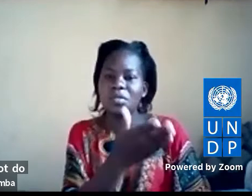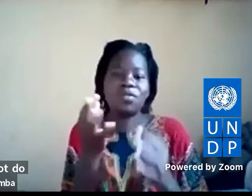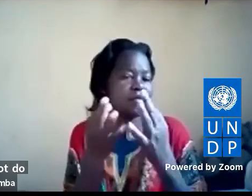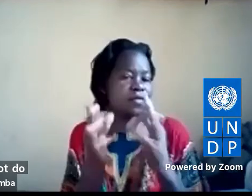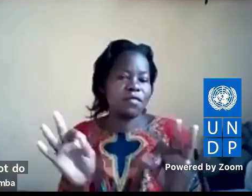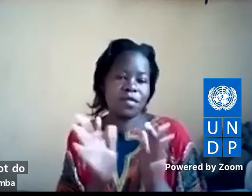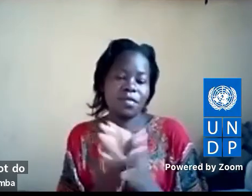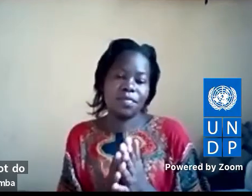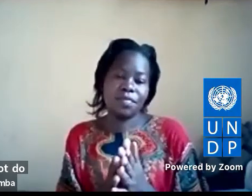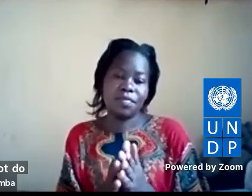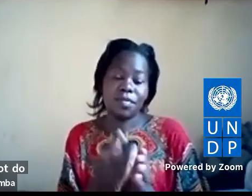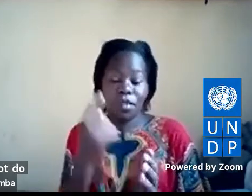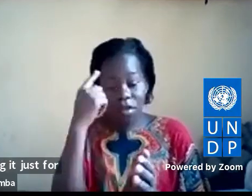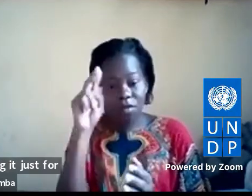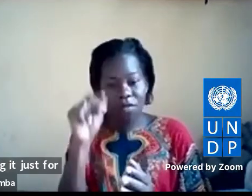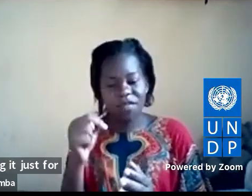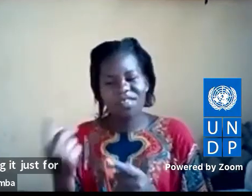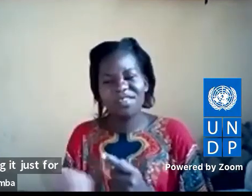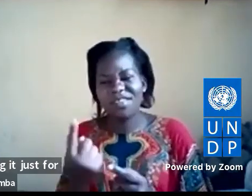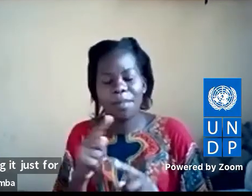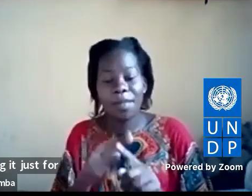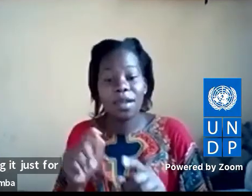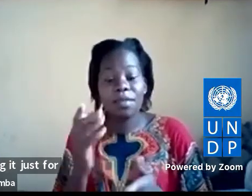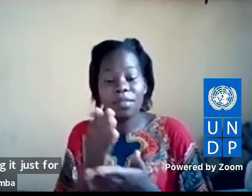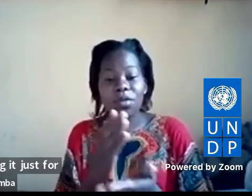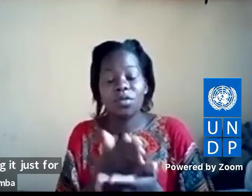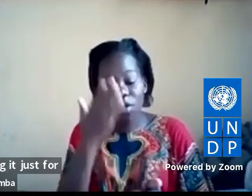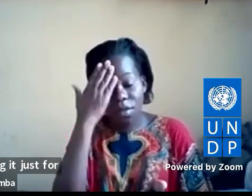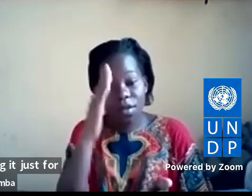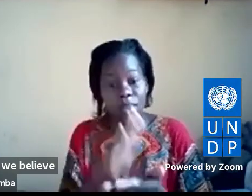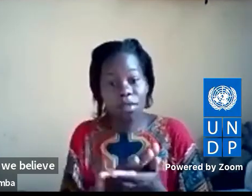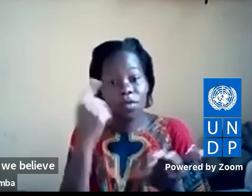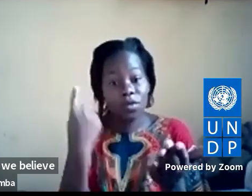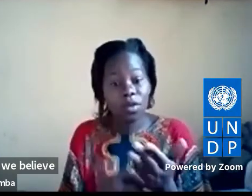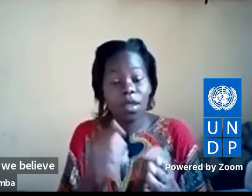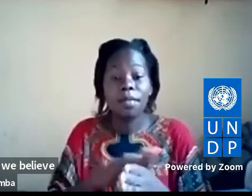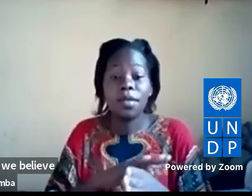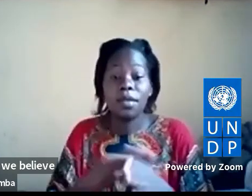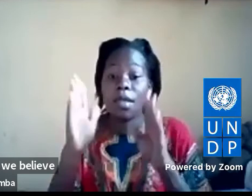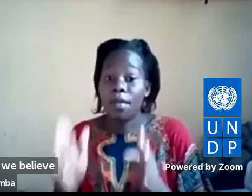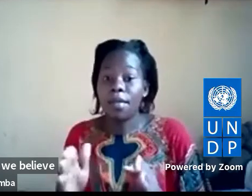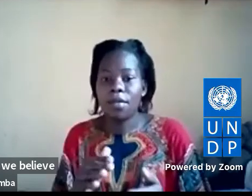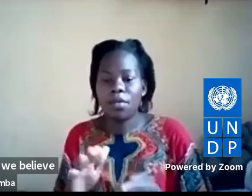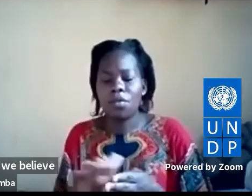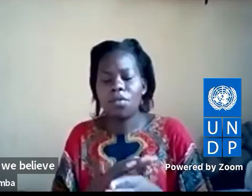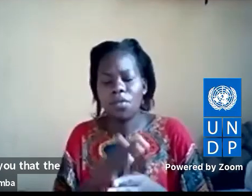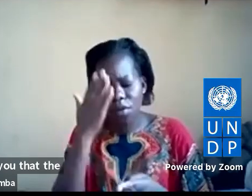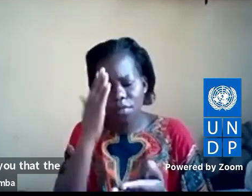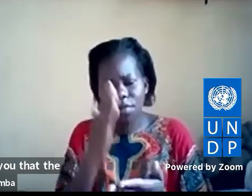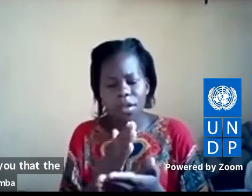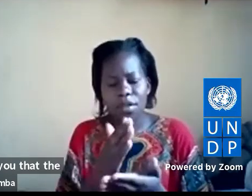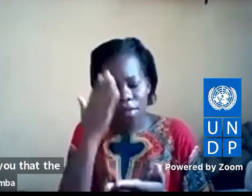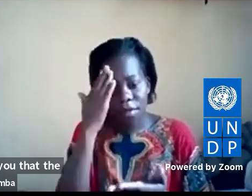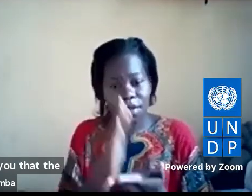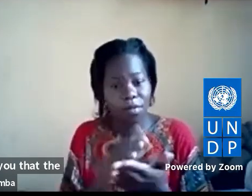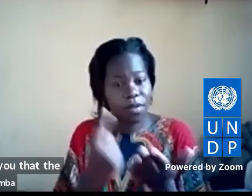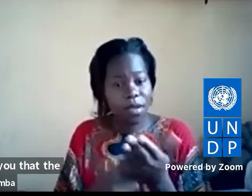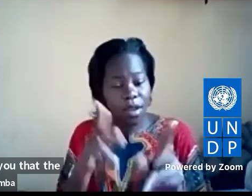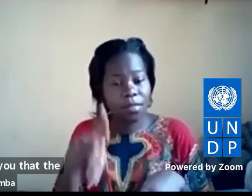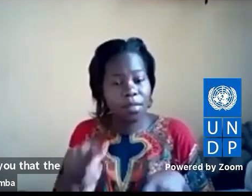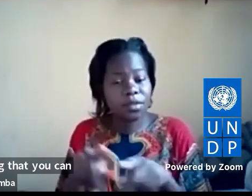for the sake of it, but we're doing it because we believe in Ugandan entrepreneurs. We believe in Ugandan people or businesses, but more so, we believe